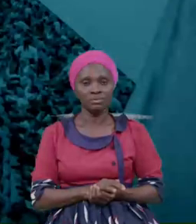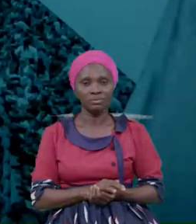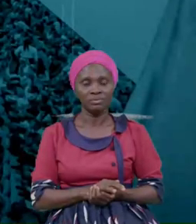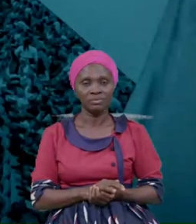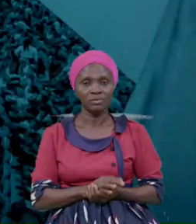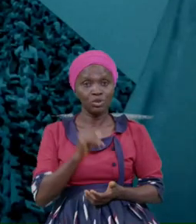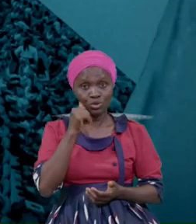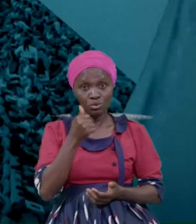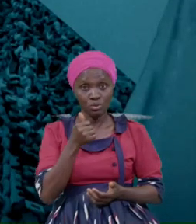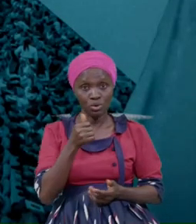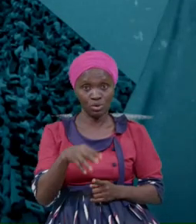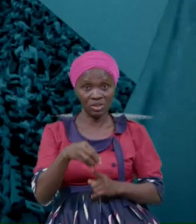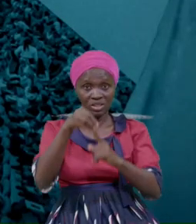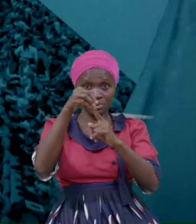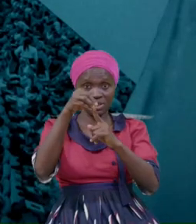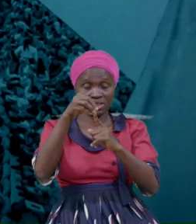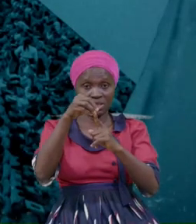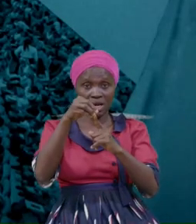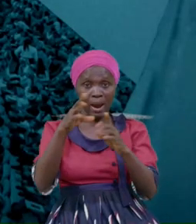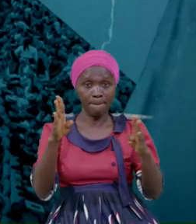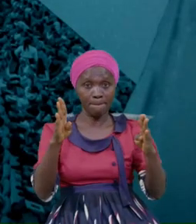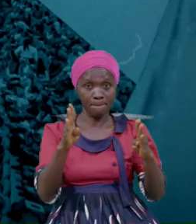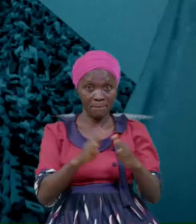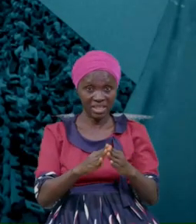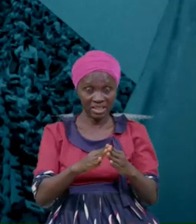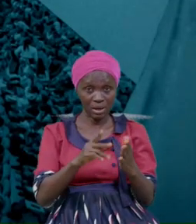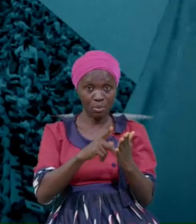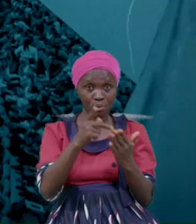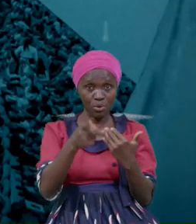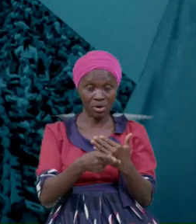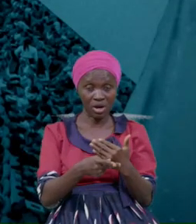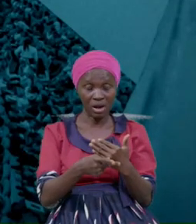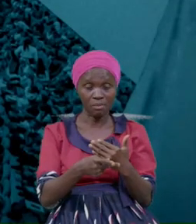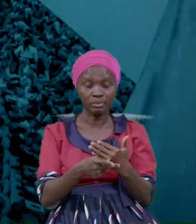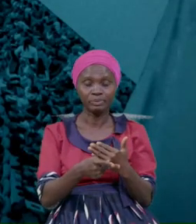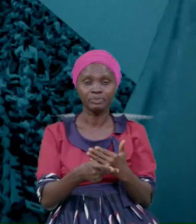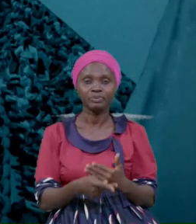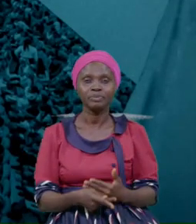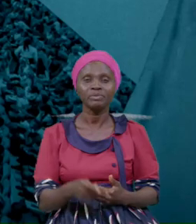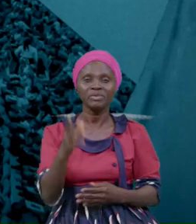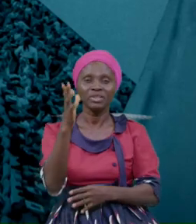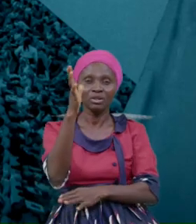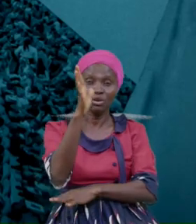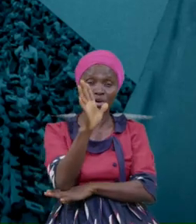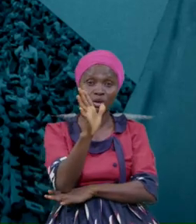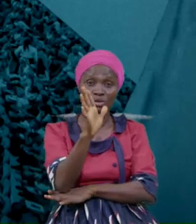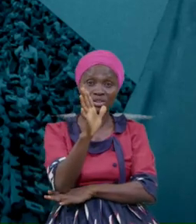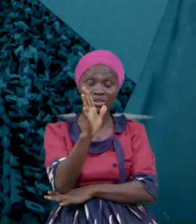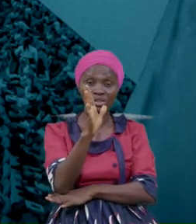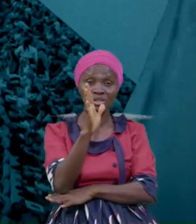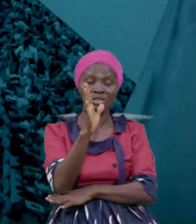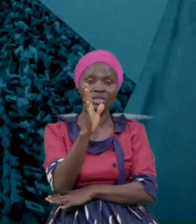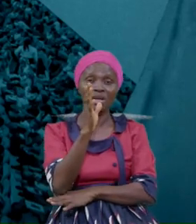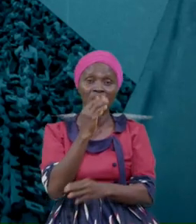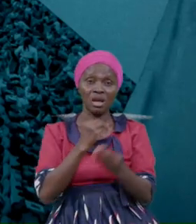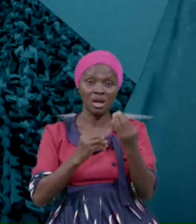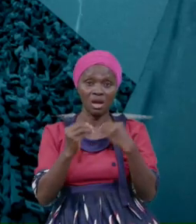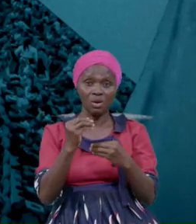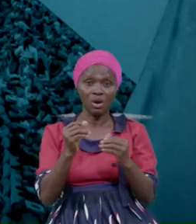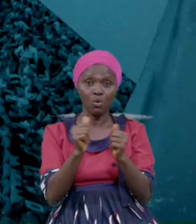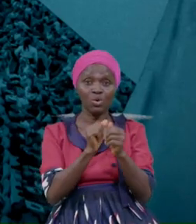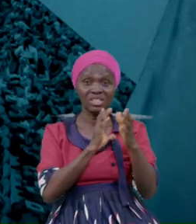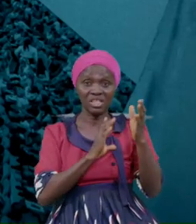by 3 p.m. for all those who gave their lives to Christ tonight and those who did